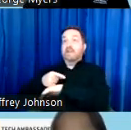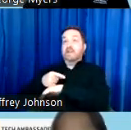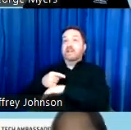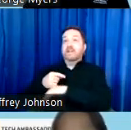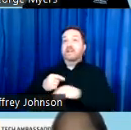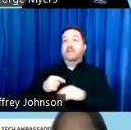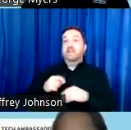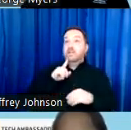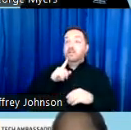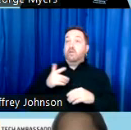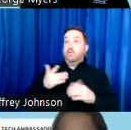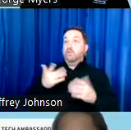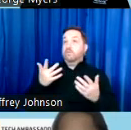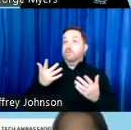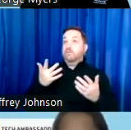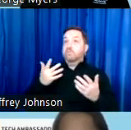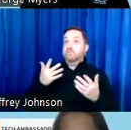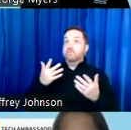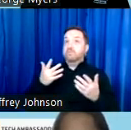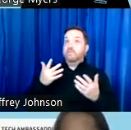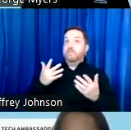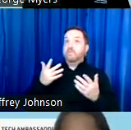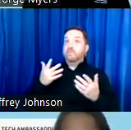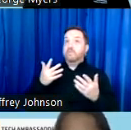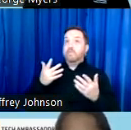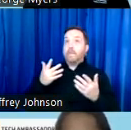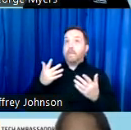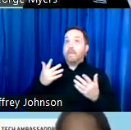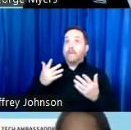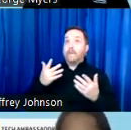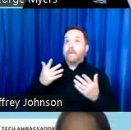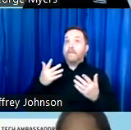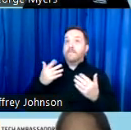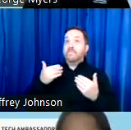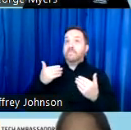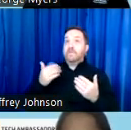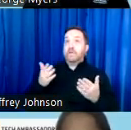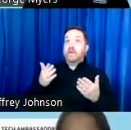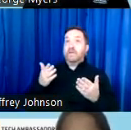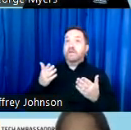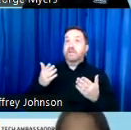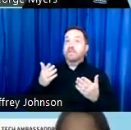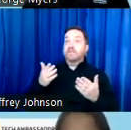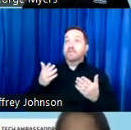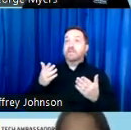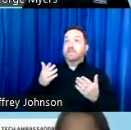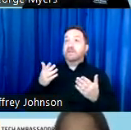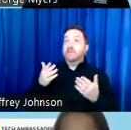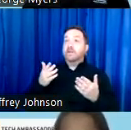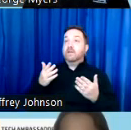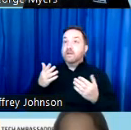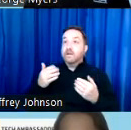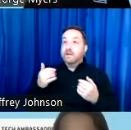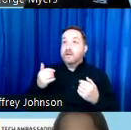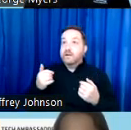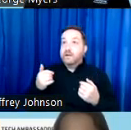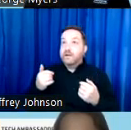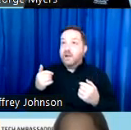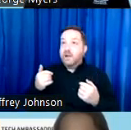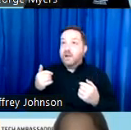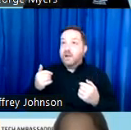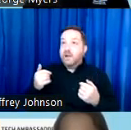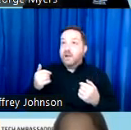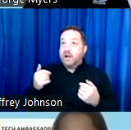So feel free to grab it out of the chat there. I just run the food.